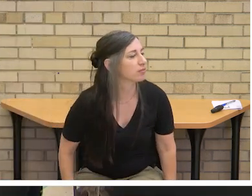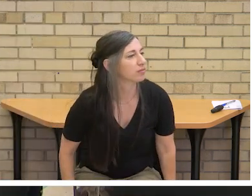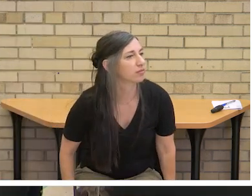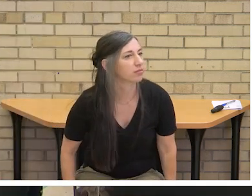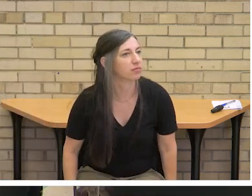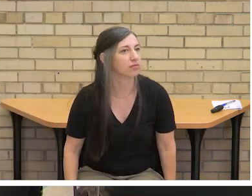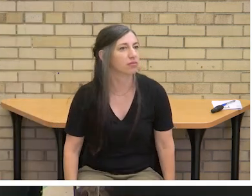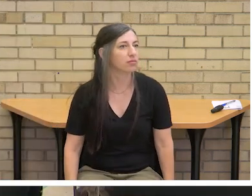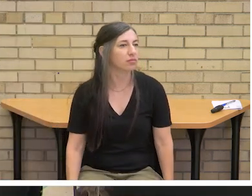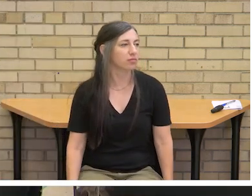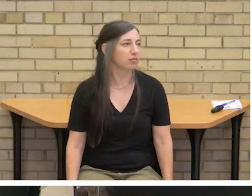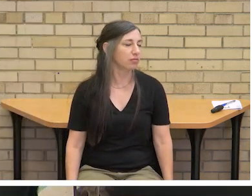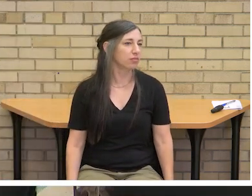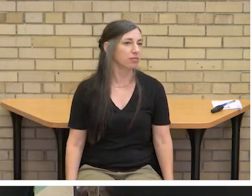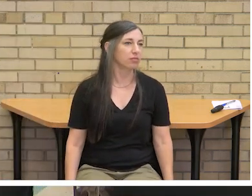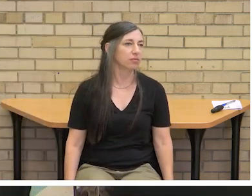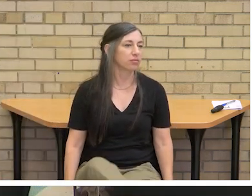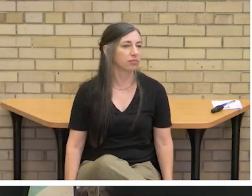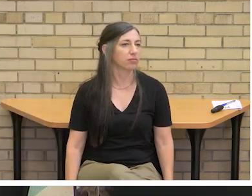We'll go here and then we'll come back to Zoom.